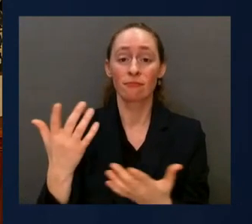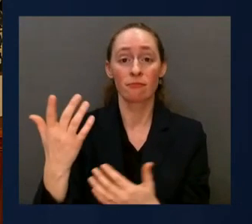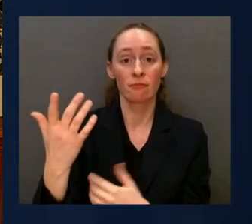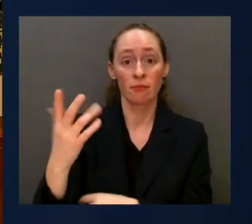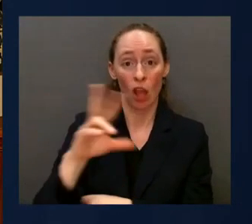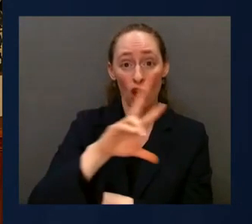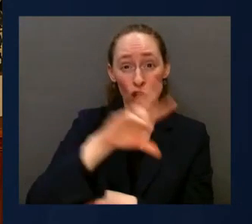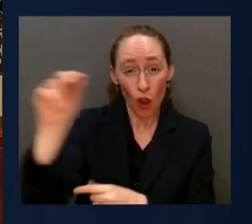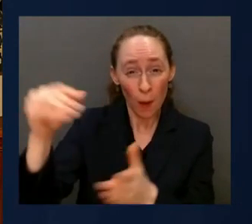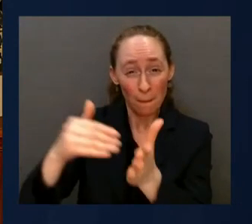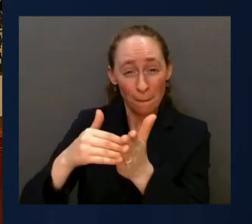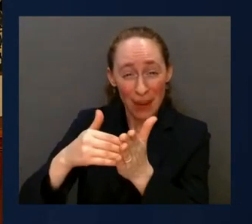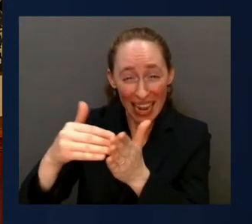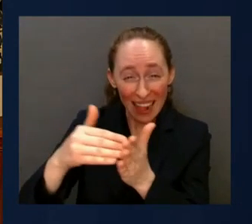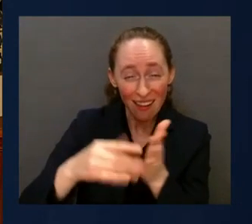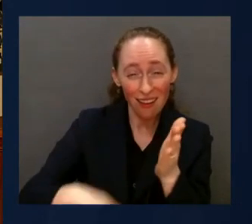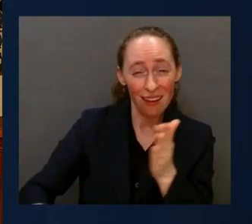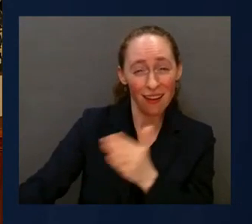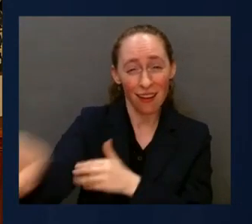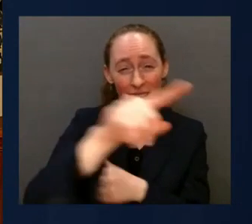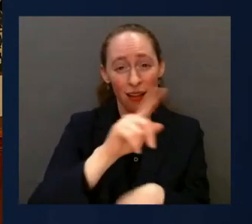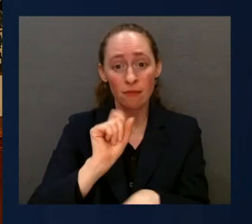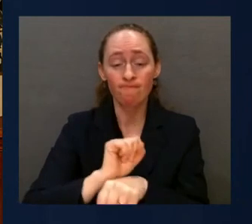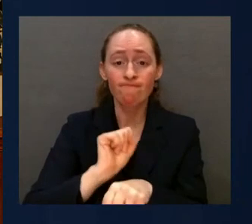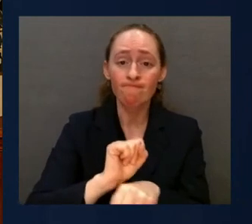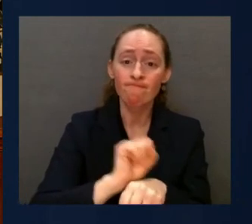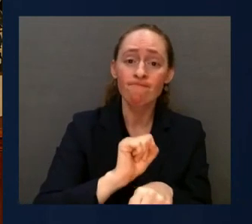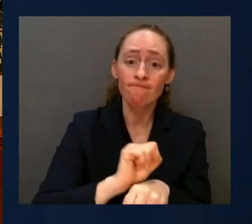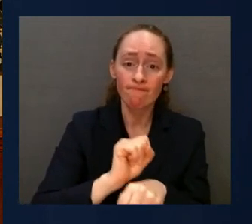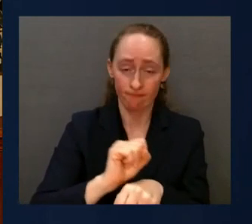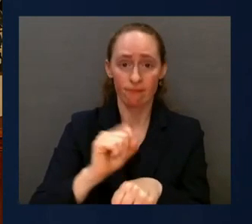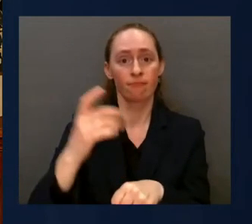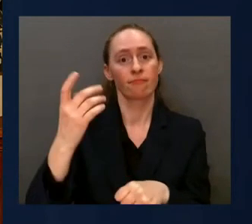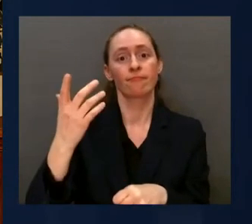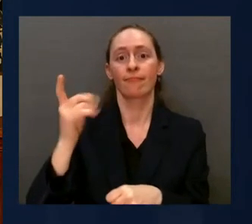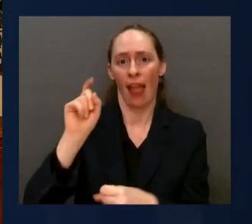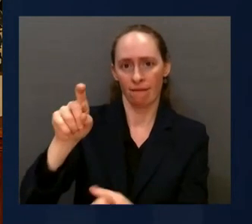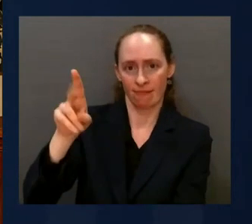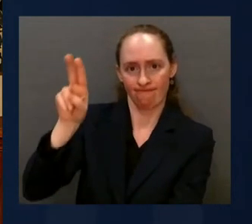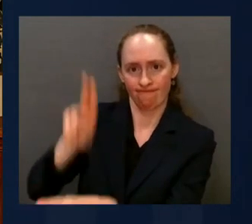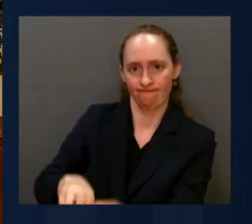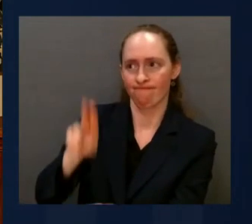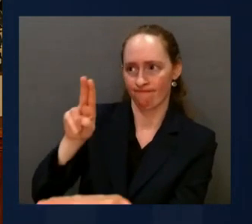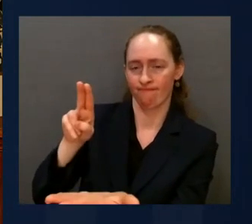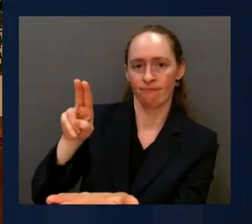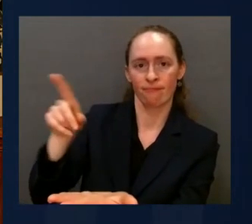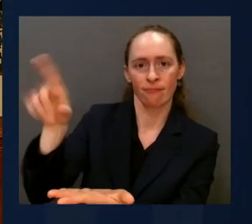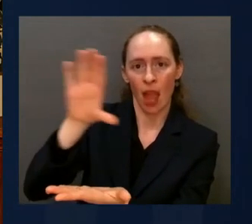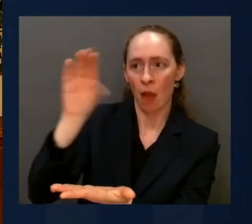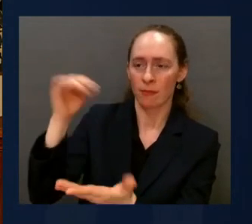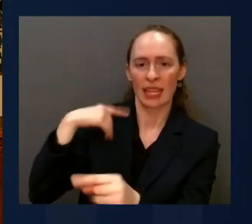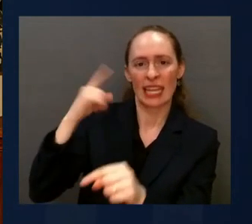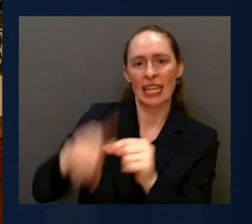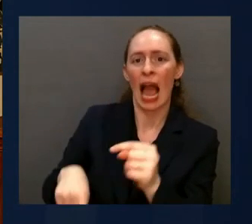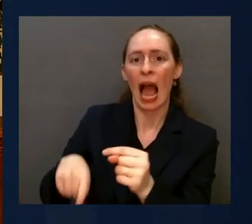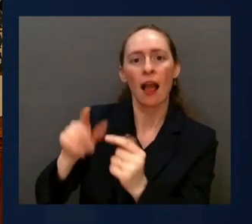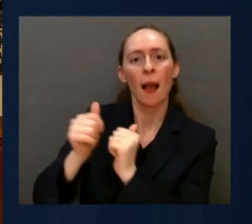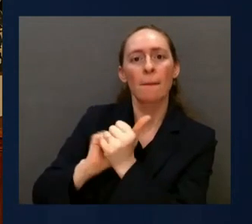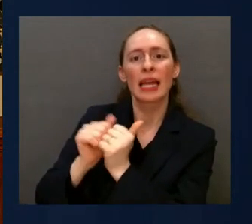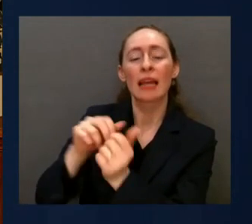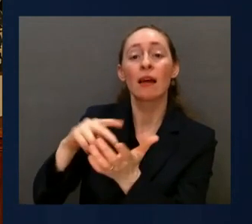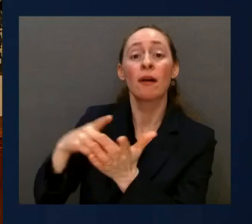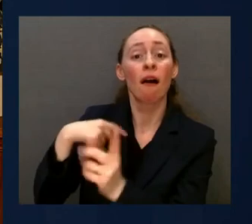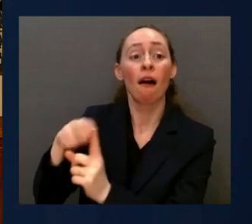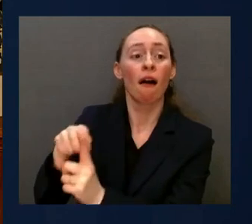the jobs they take. 30 million. So a cashier at a burger place can't walk across